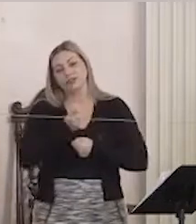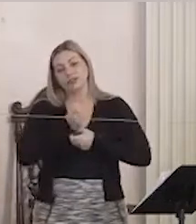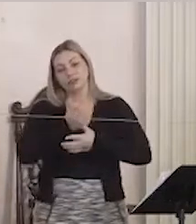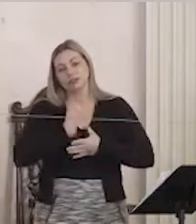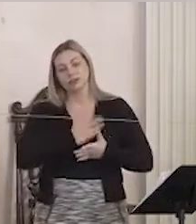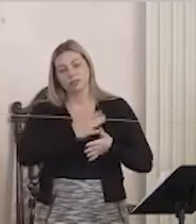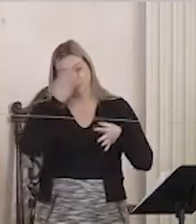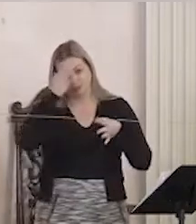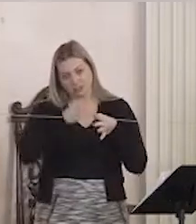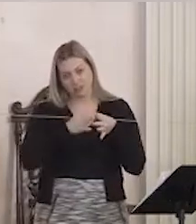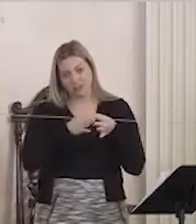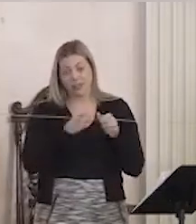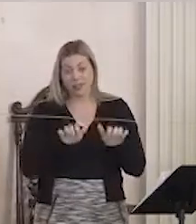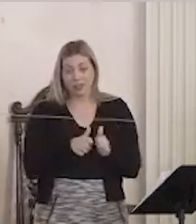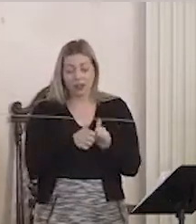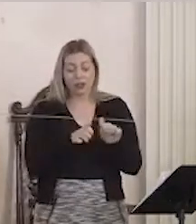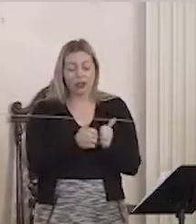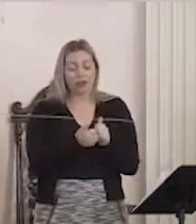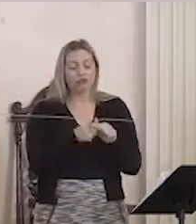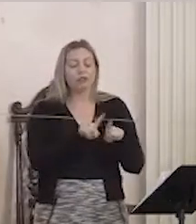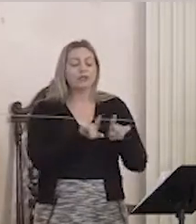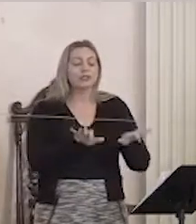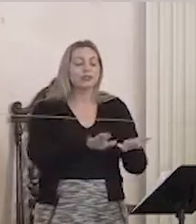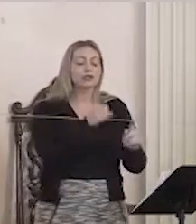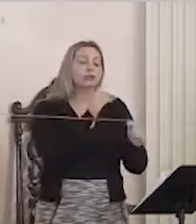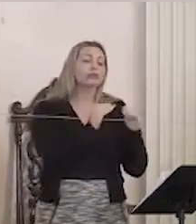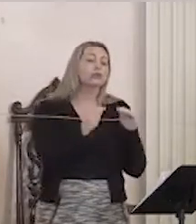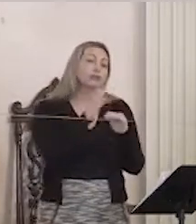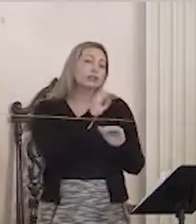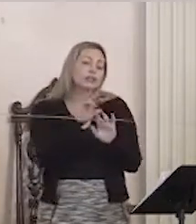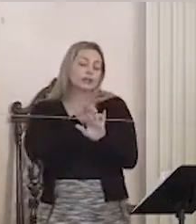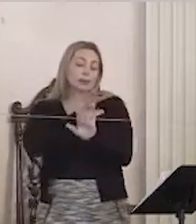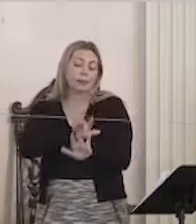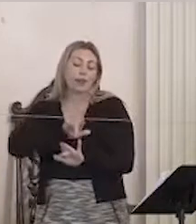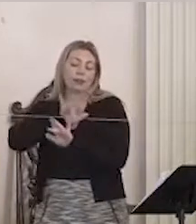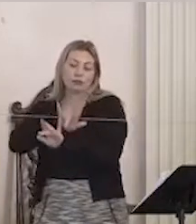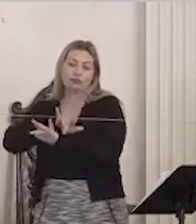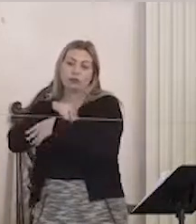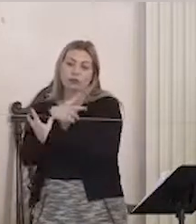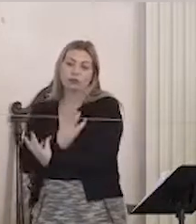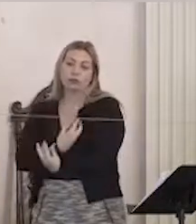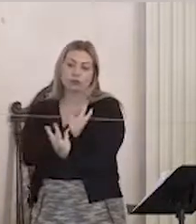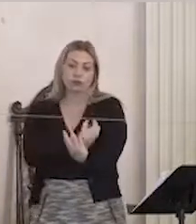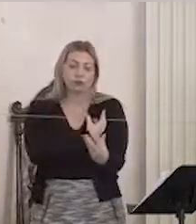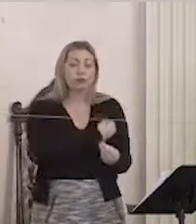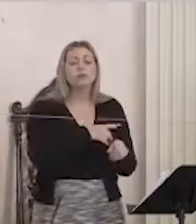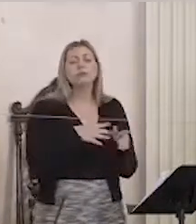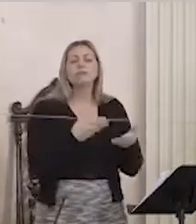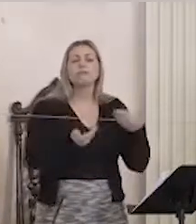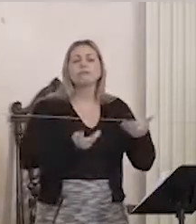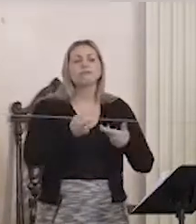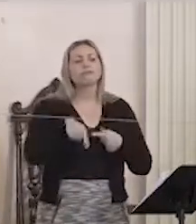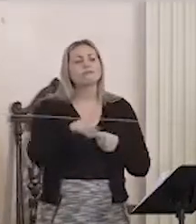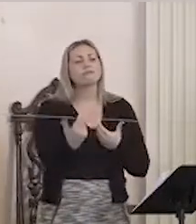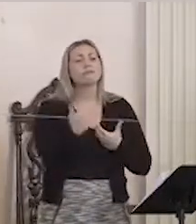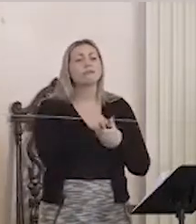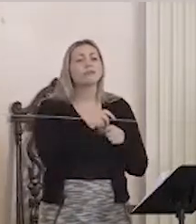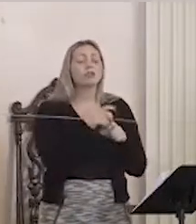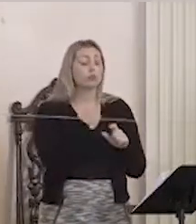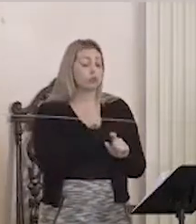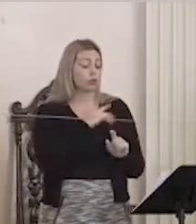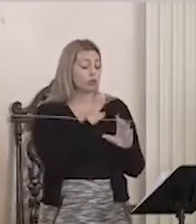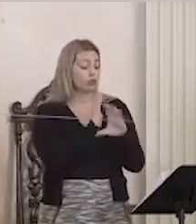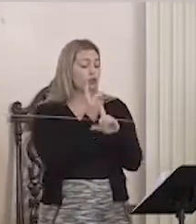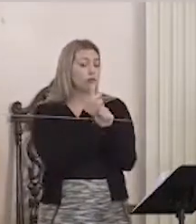our faith through acts of justice and compassion. We invite you to join us as we seek to create a